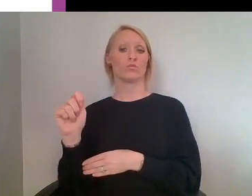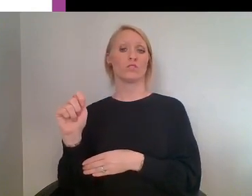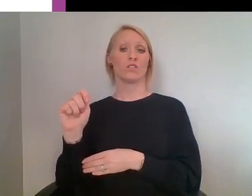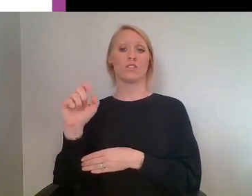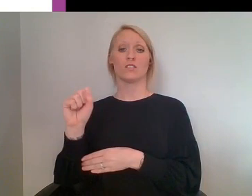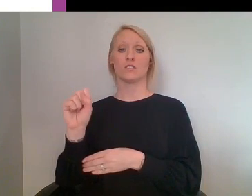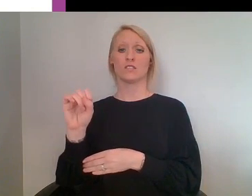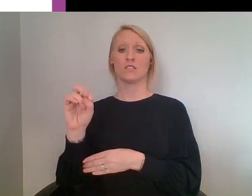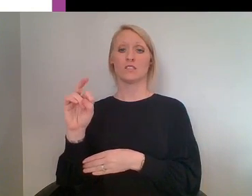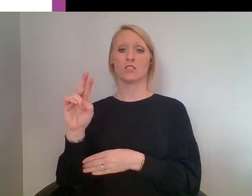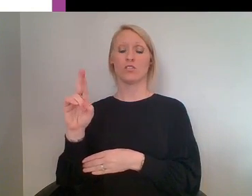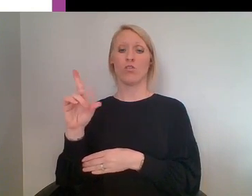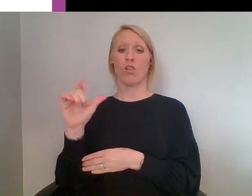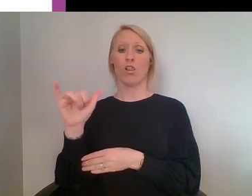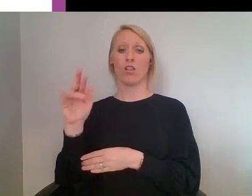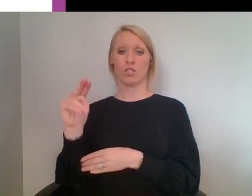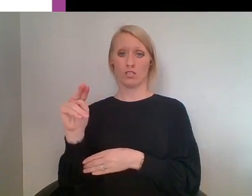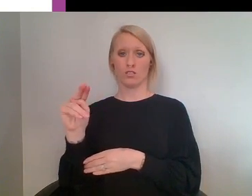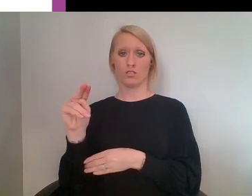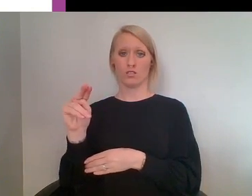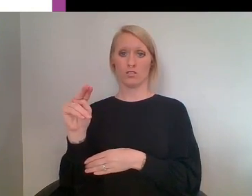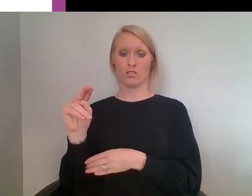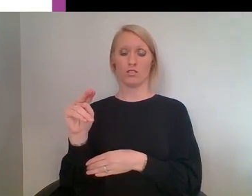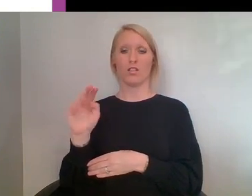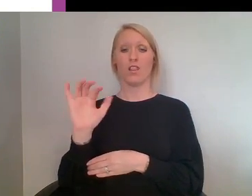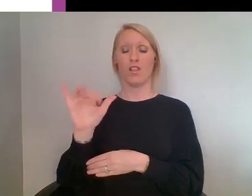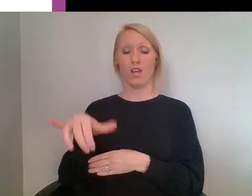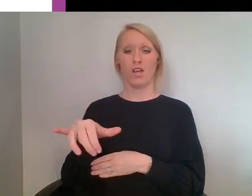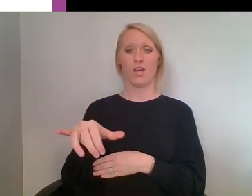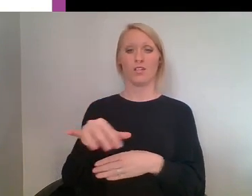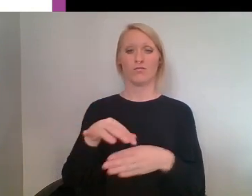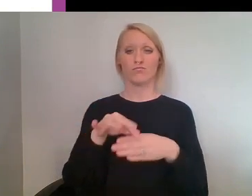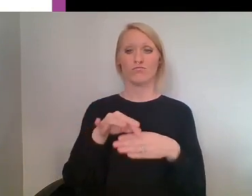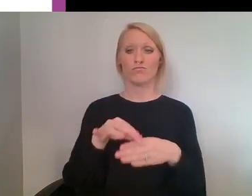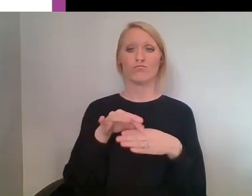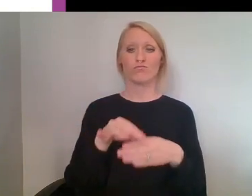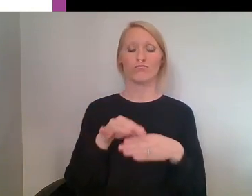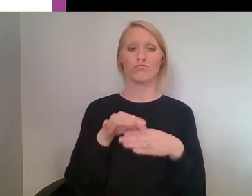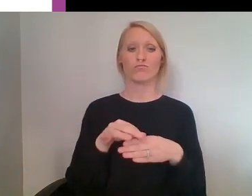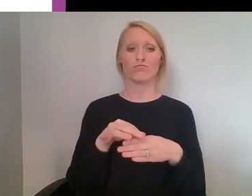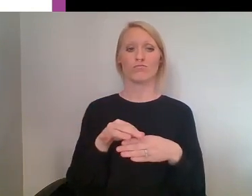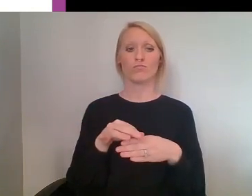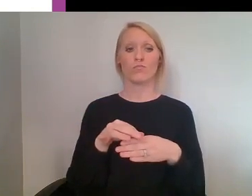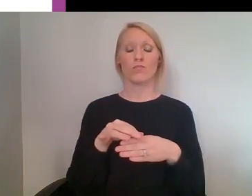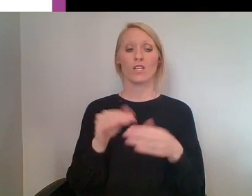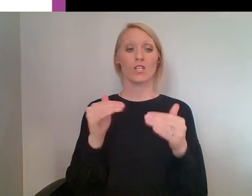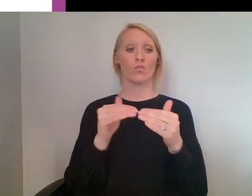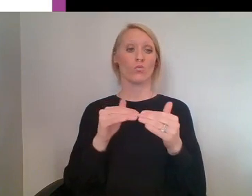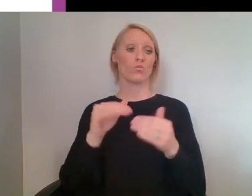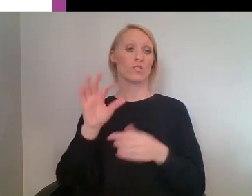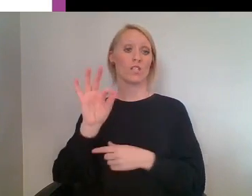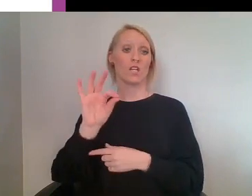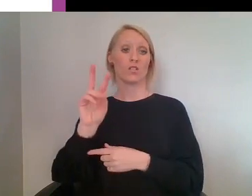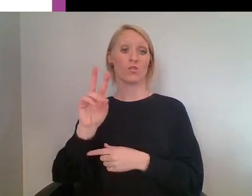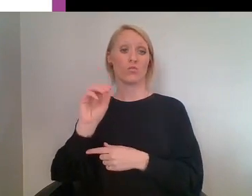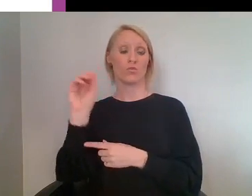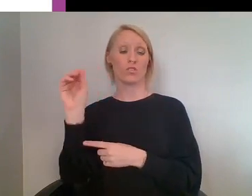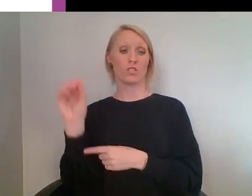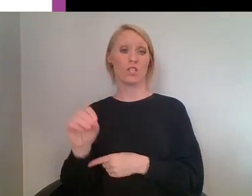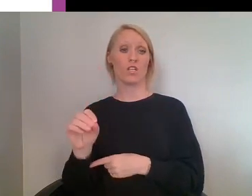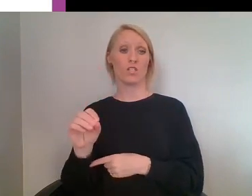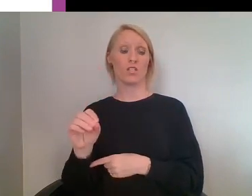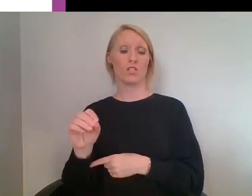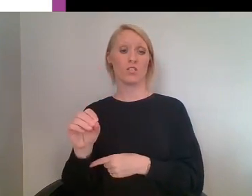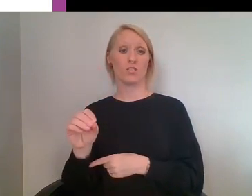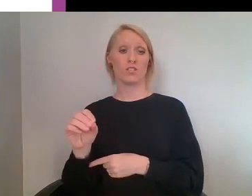ground beefs. And what ground beef will do is it will give you a percentage. So I've given the example of 92% lean versus like 8% fat. You